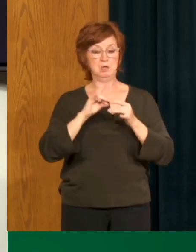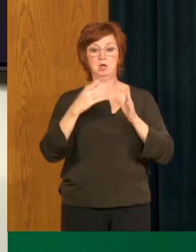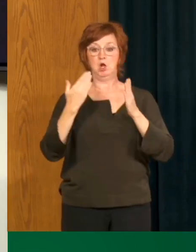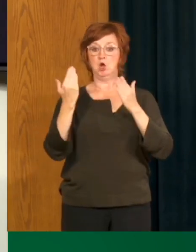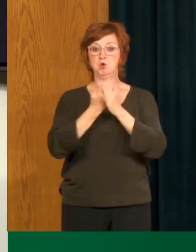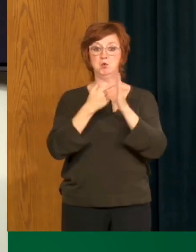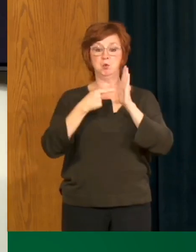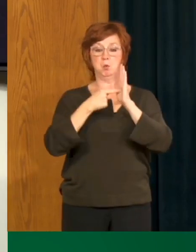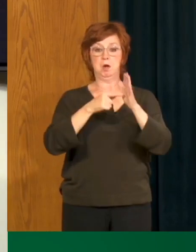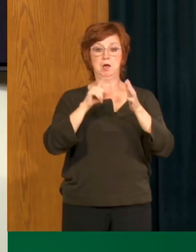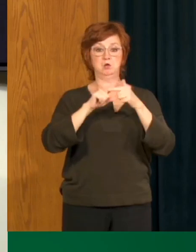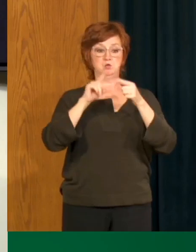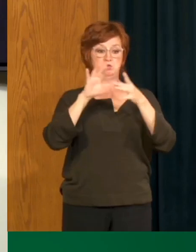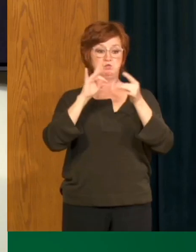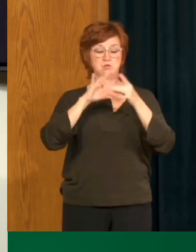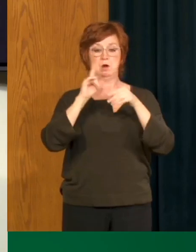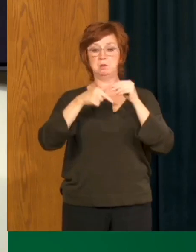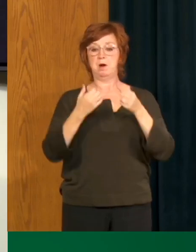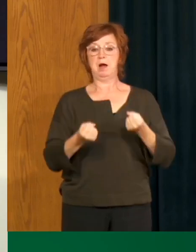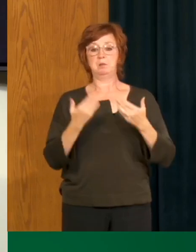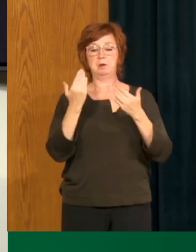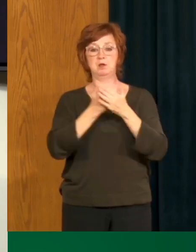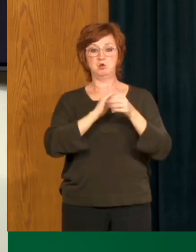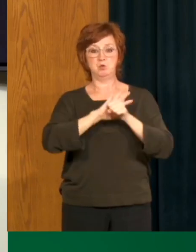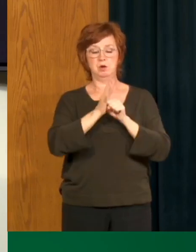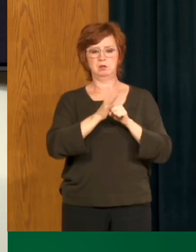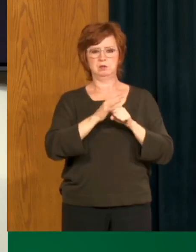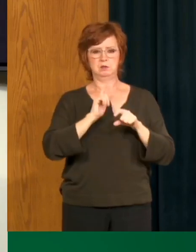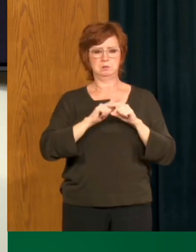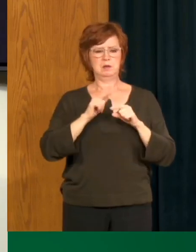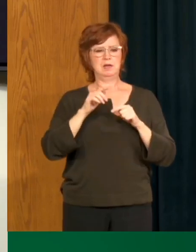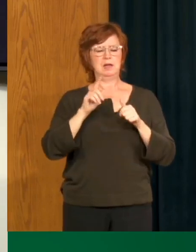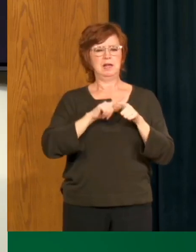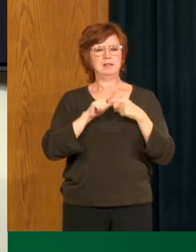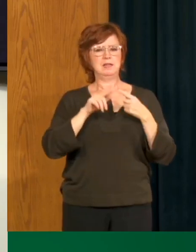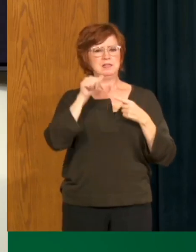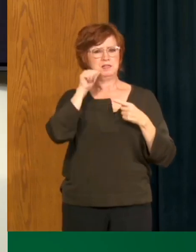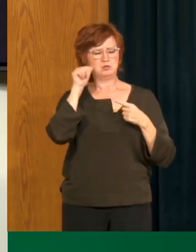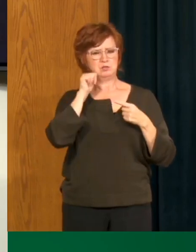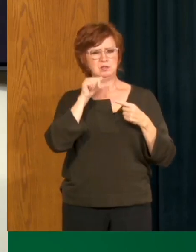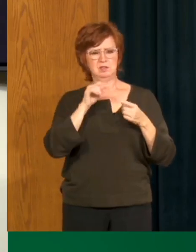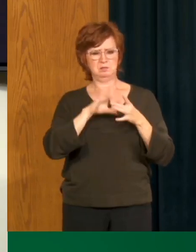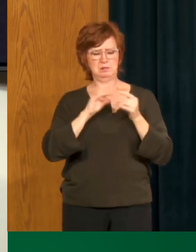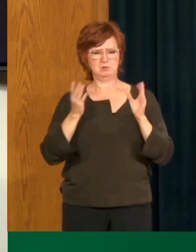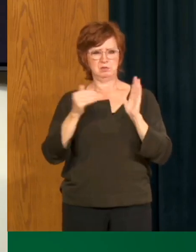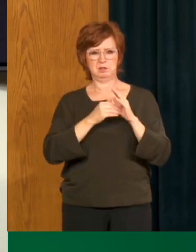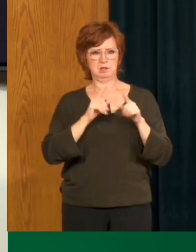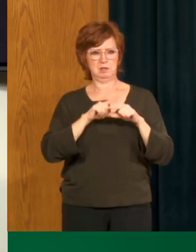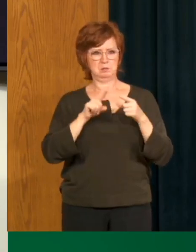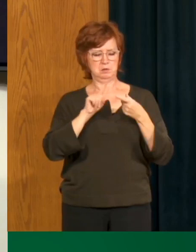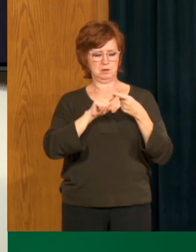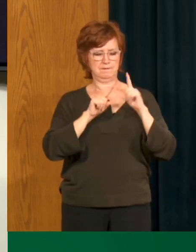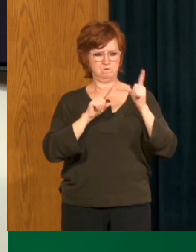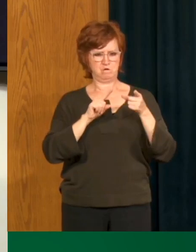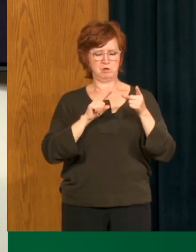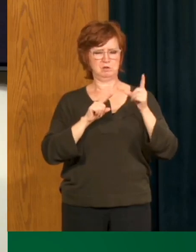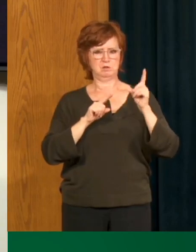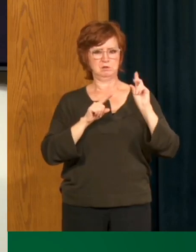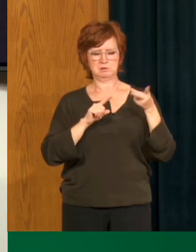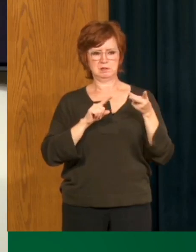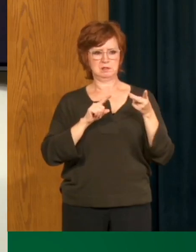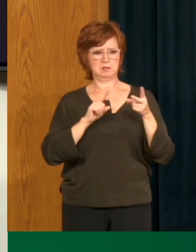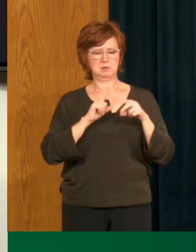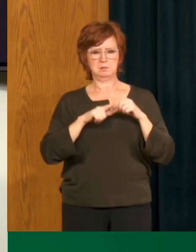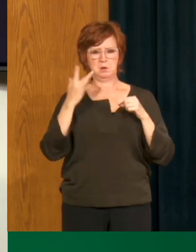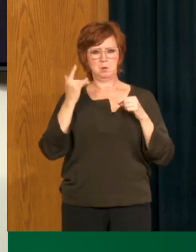that again yesterday. I'm just wondering why people should have faith in the reporting system if it seems to be under reconsideration all the